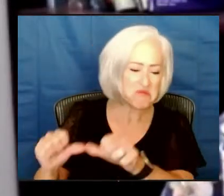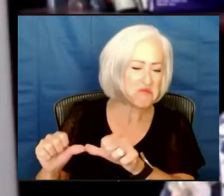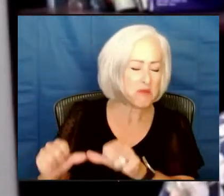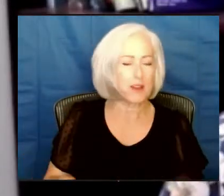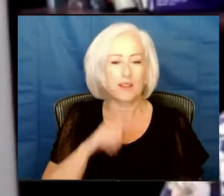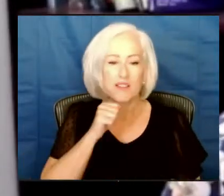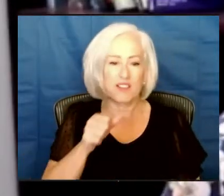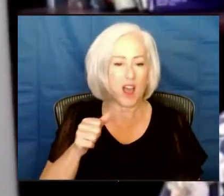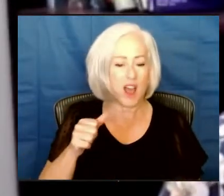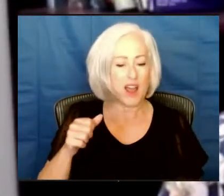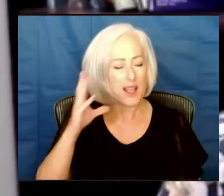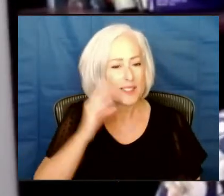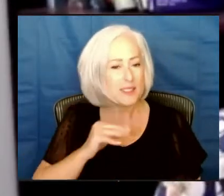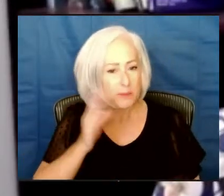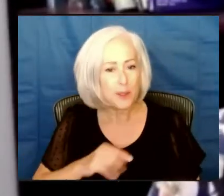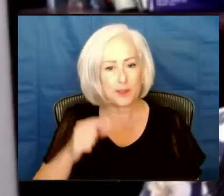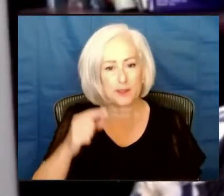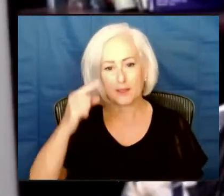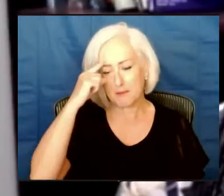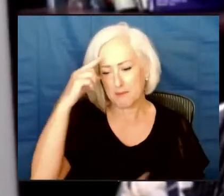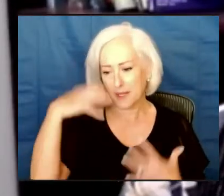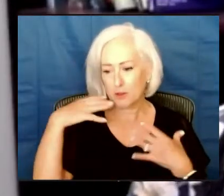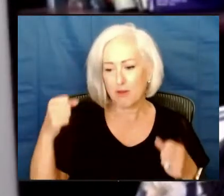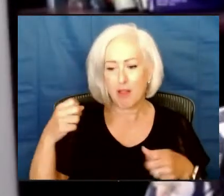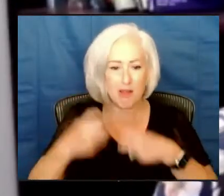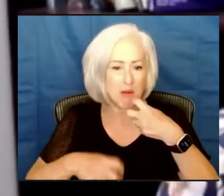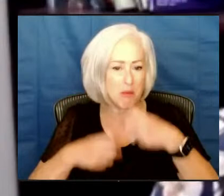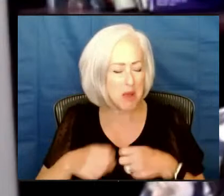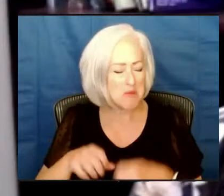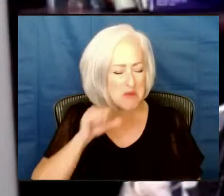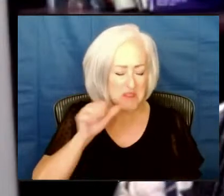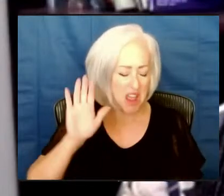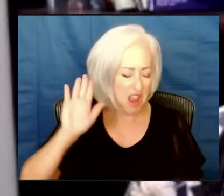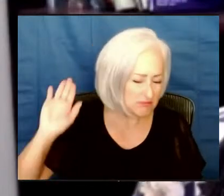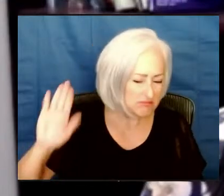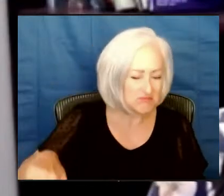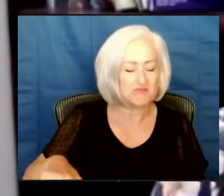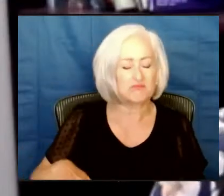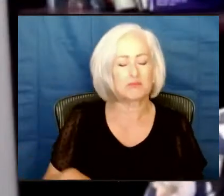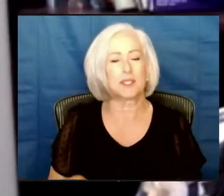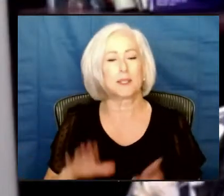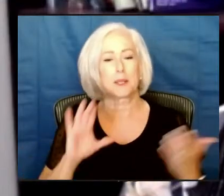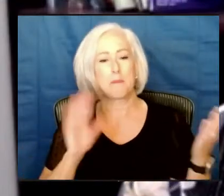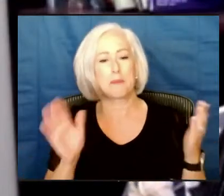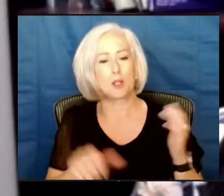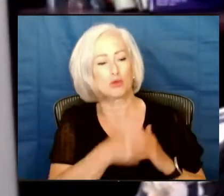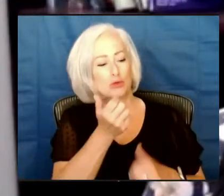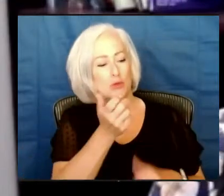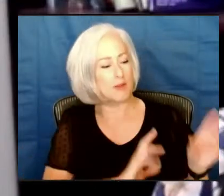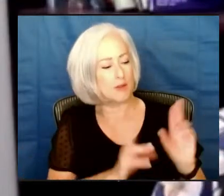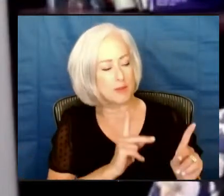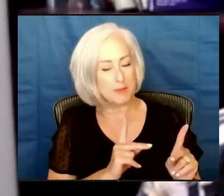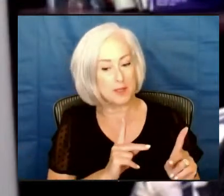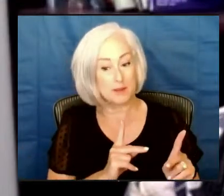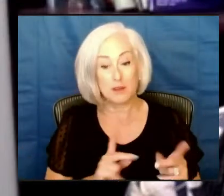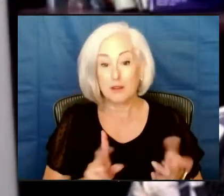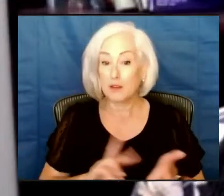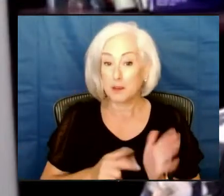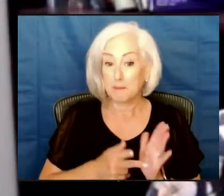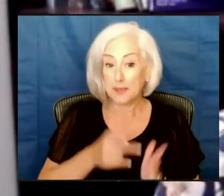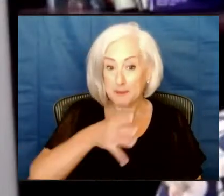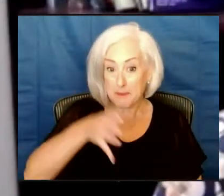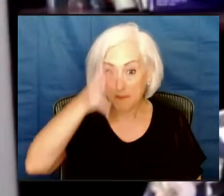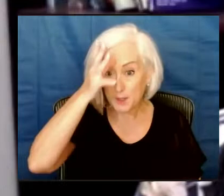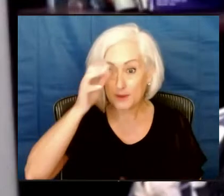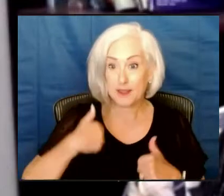somebody else does. I think parents really have a tough job in making sure that